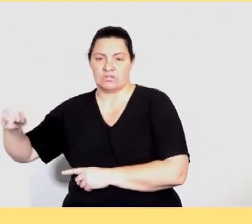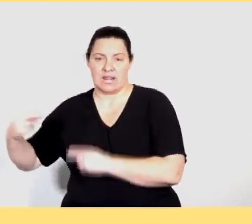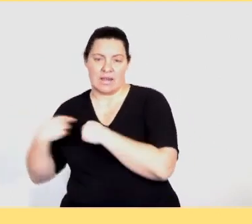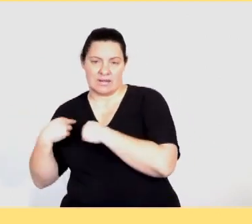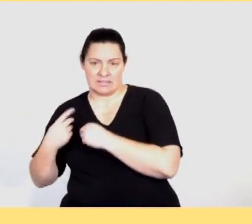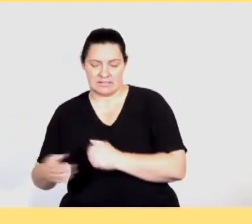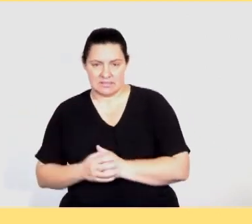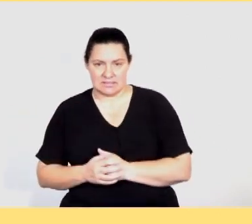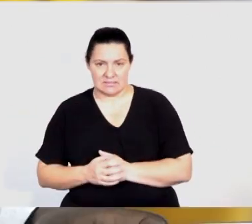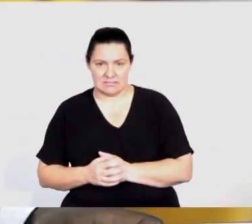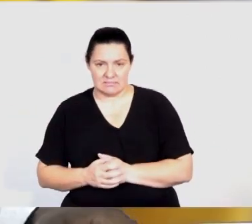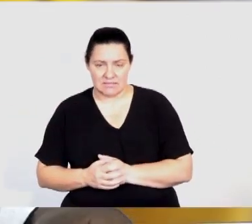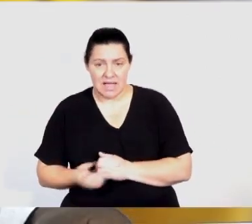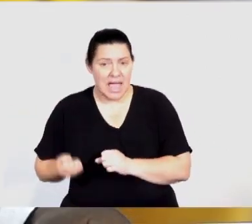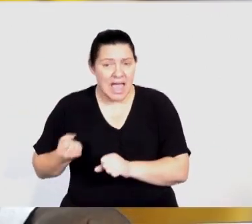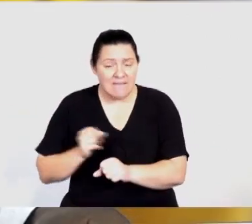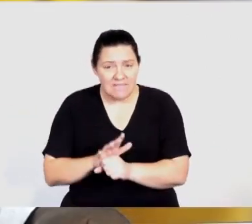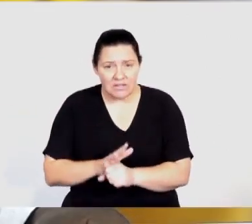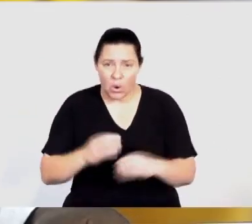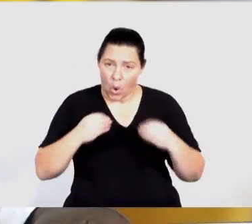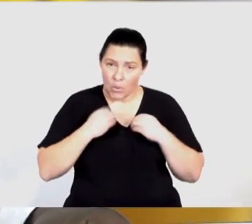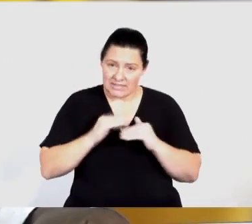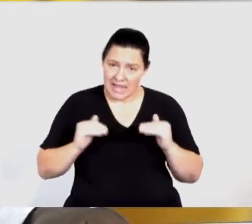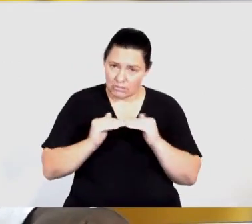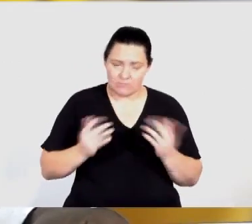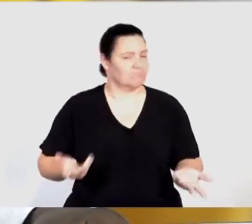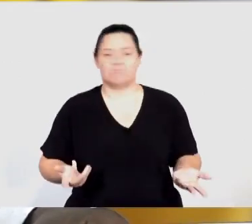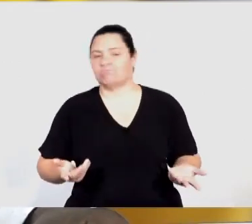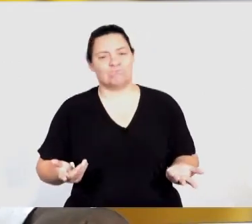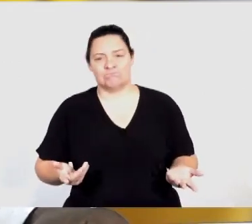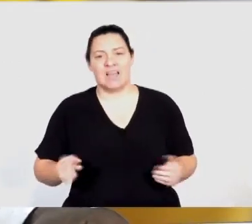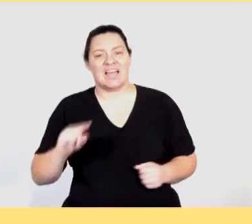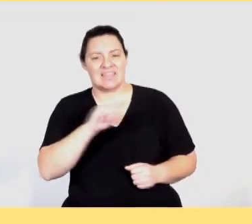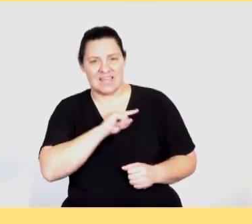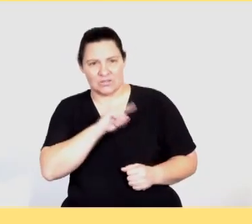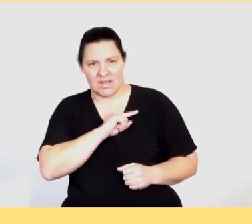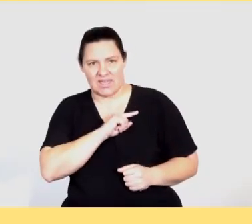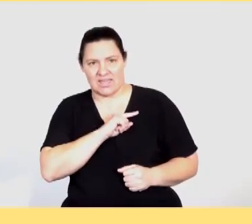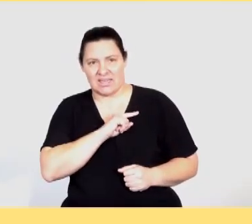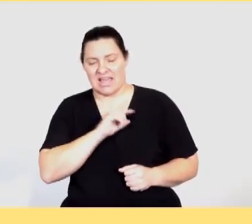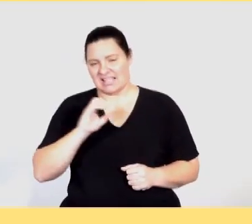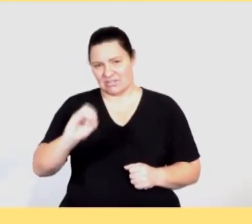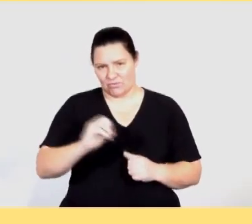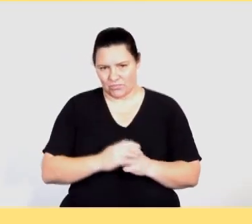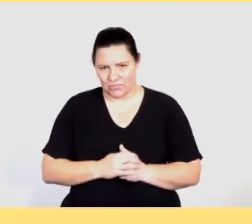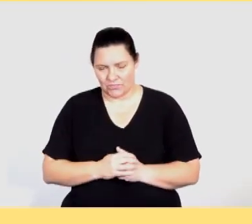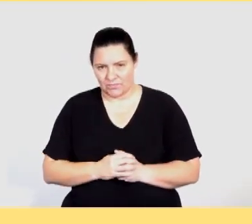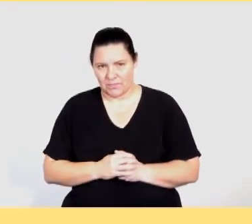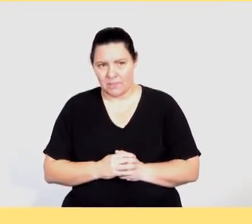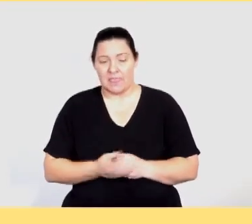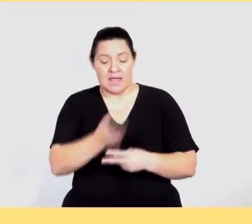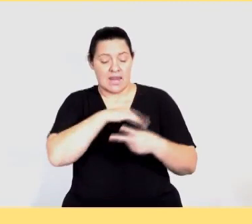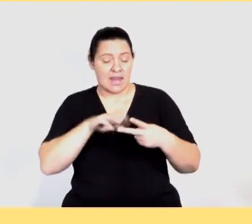on my liabilities. Does it affect my owner's equity? No. Hence, you have a